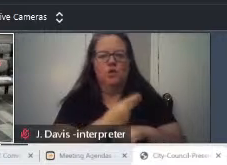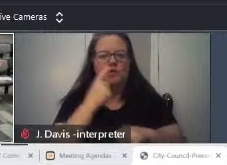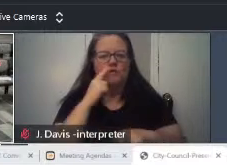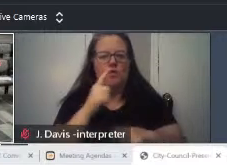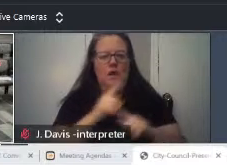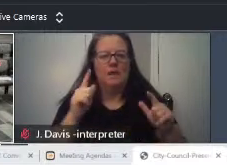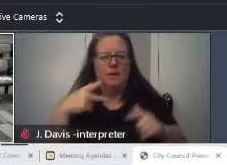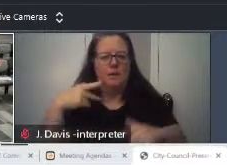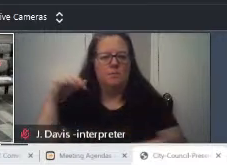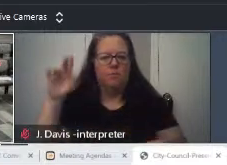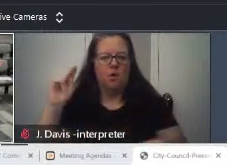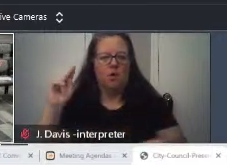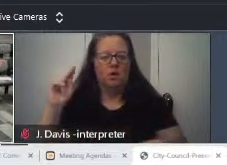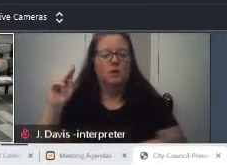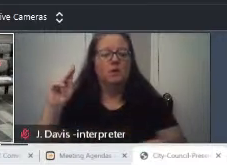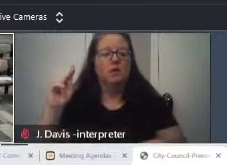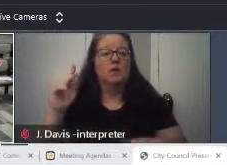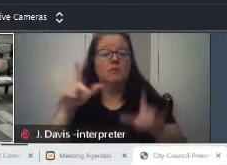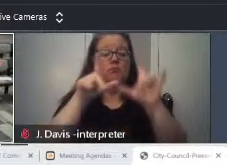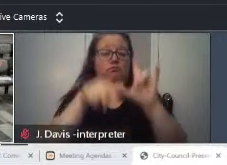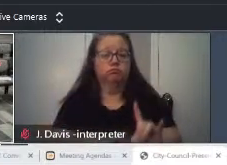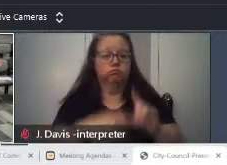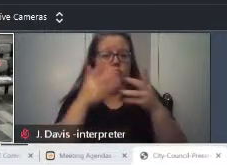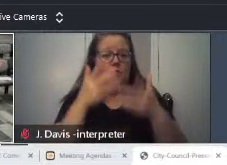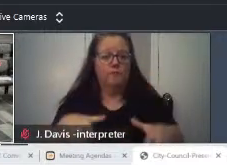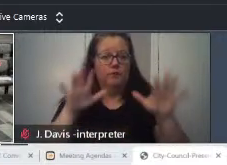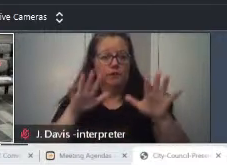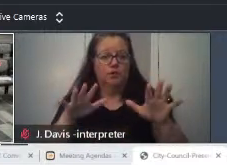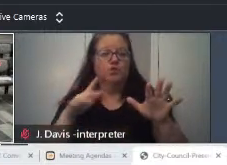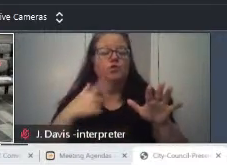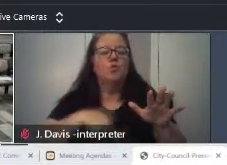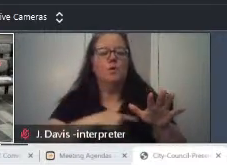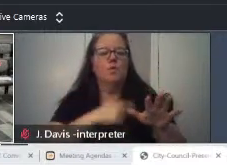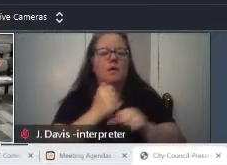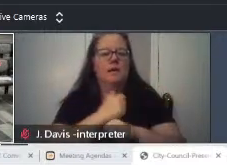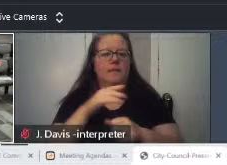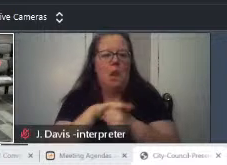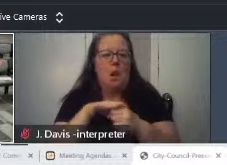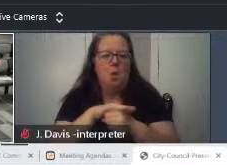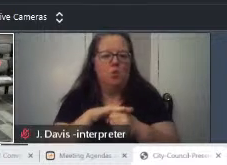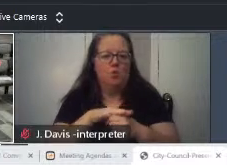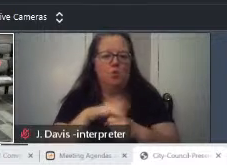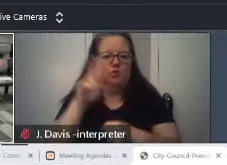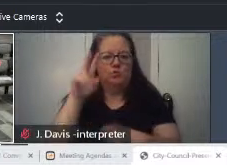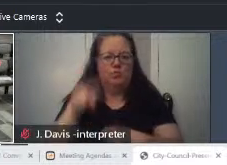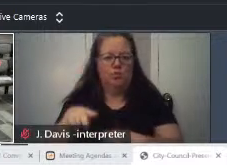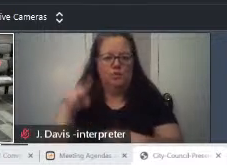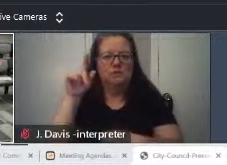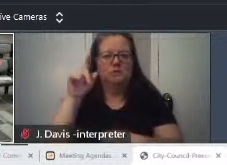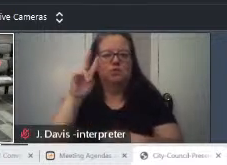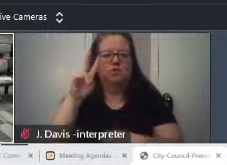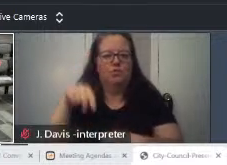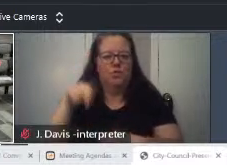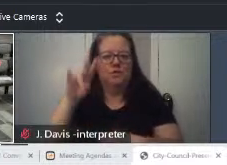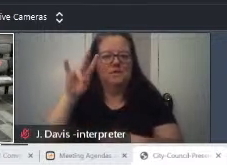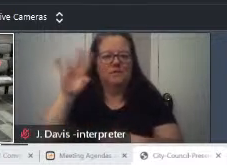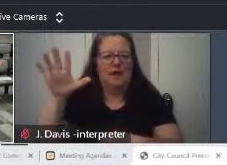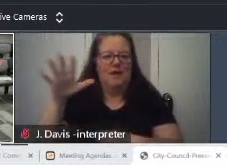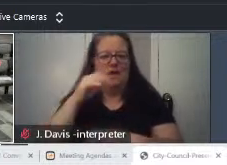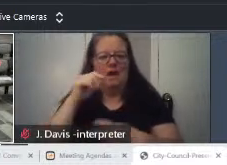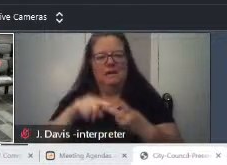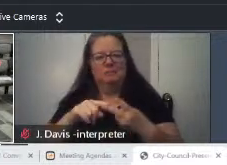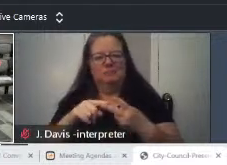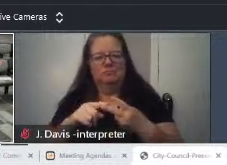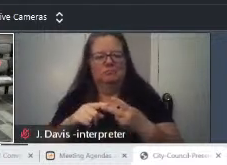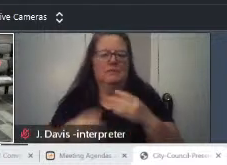you're at the expiration of the TDZ, you're right, Councilman, we would just get the local option, the 2.75 plus about 1 or a little